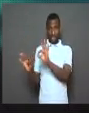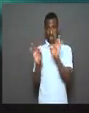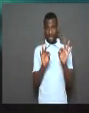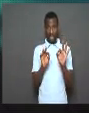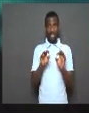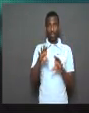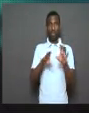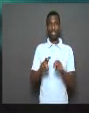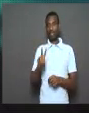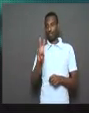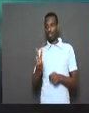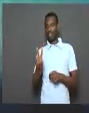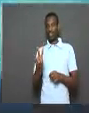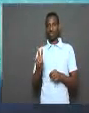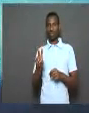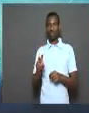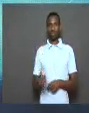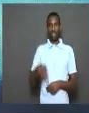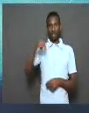V.